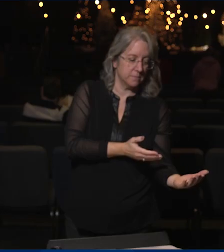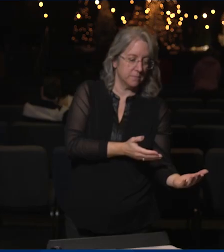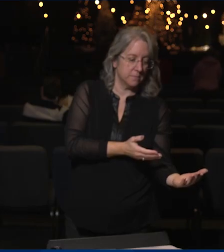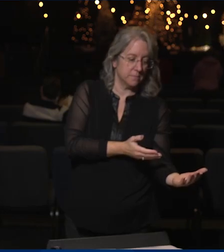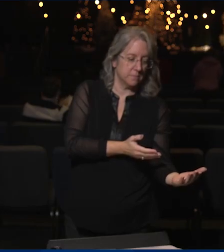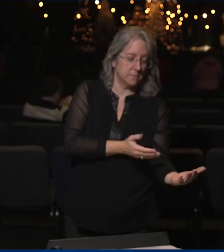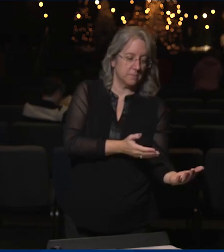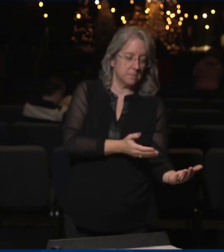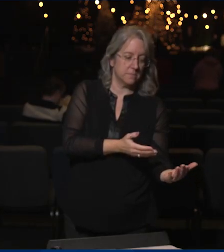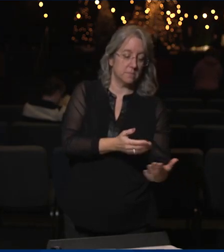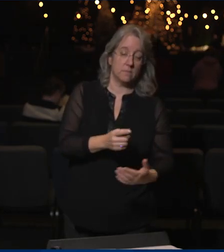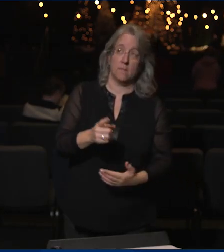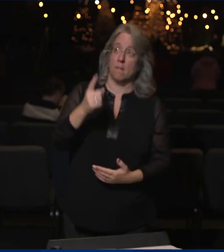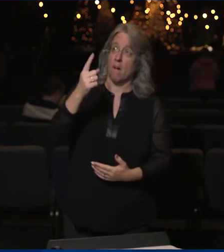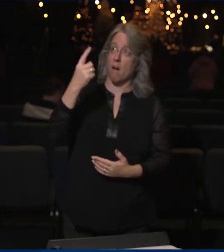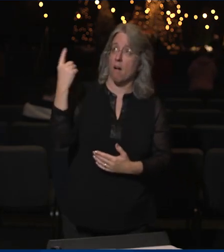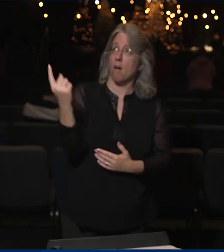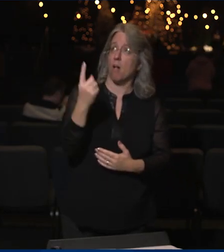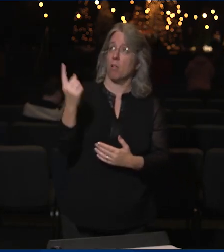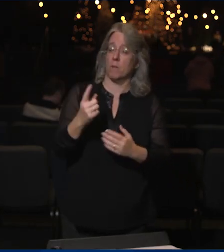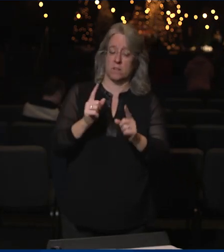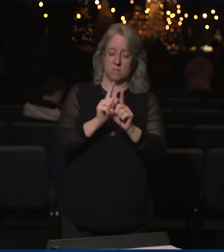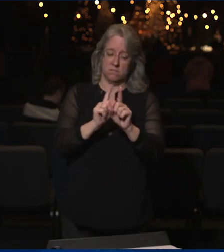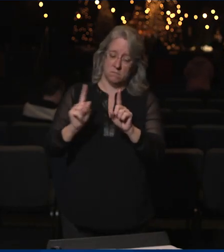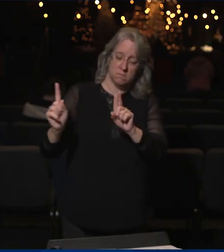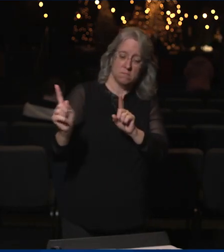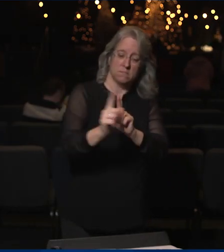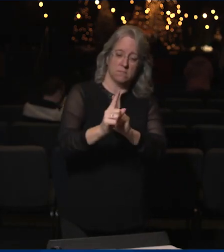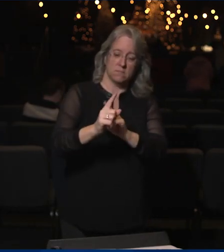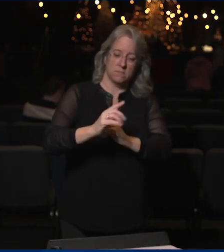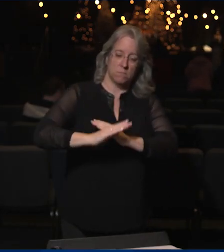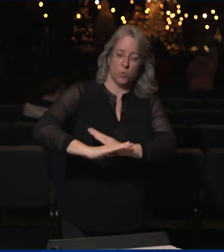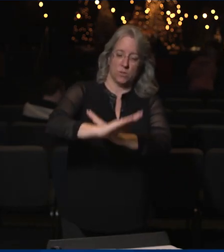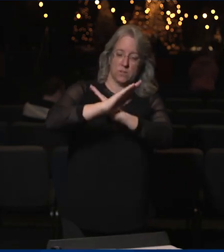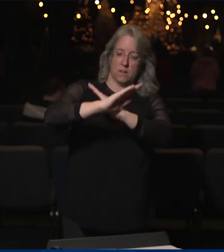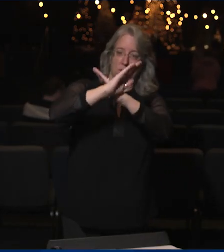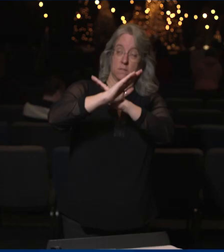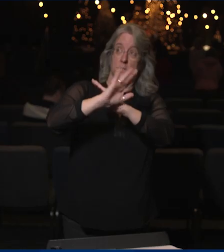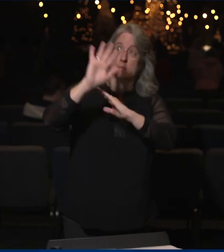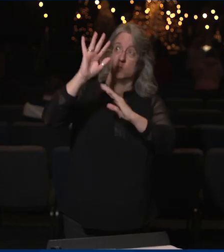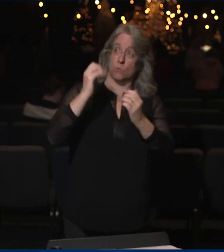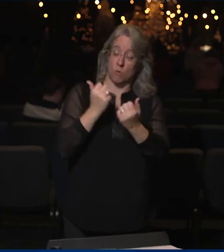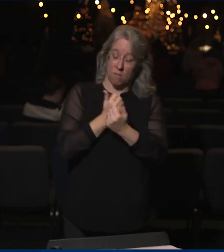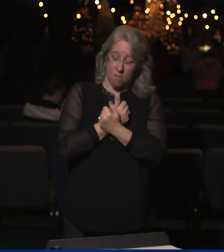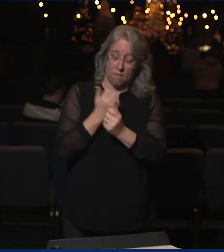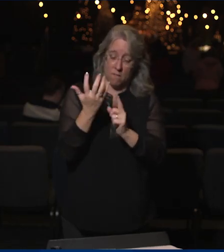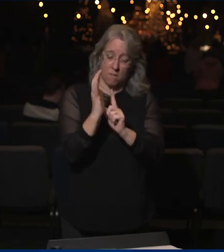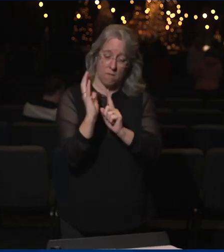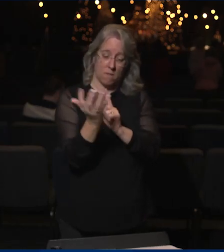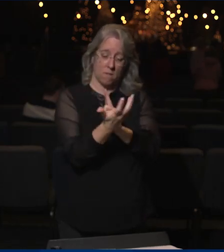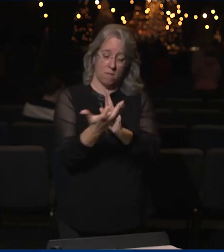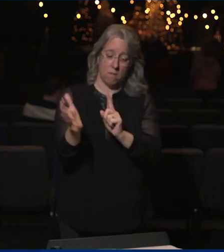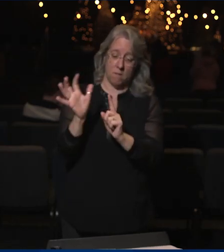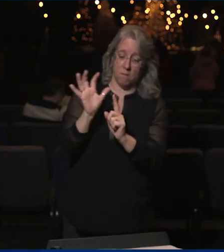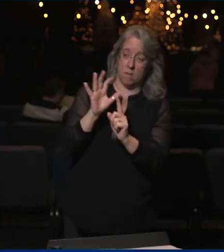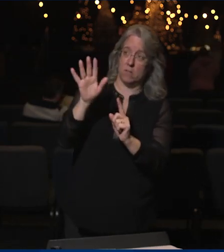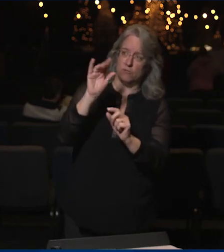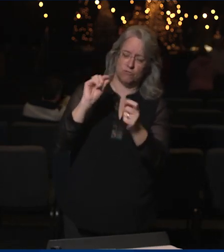here. And you go before me, your love surrounds me, changing